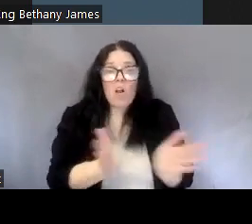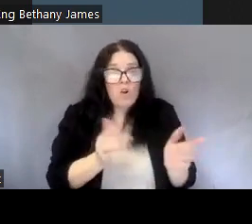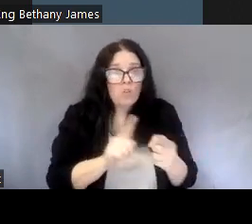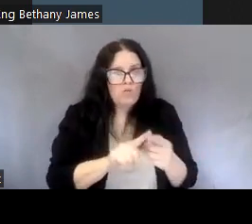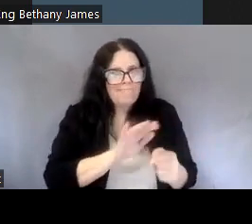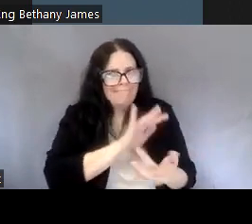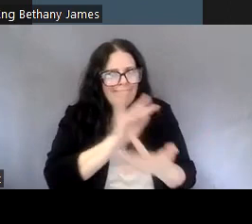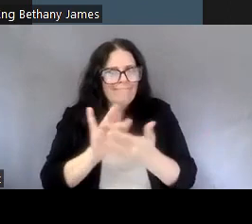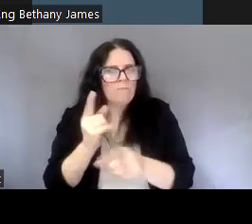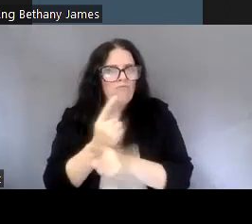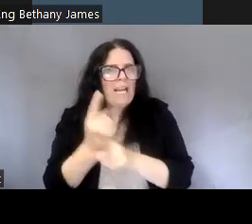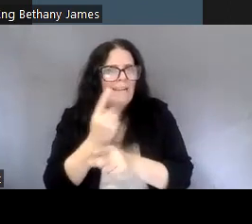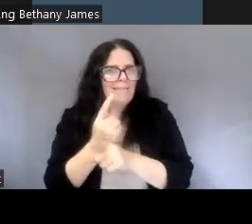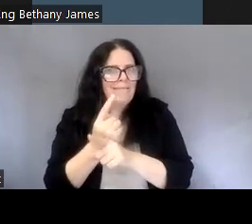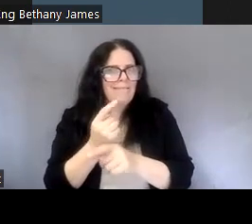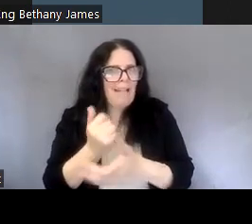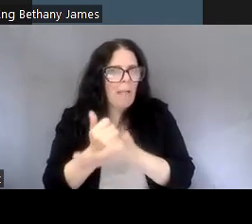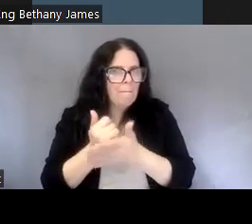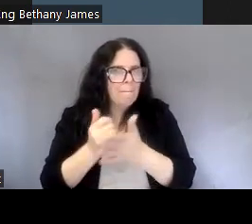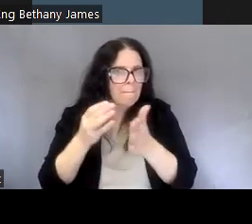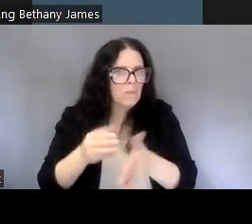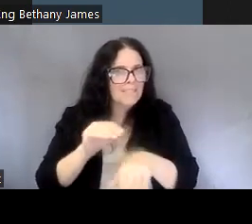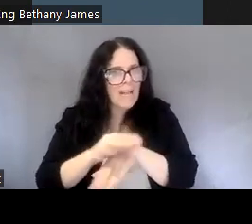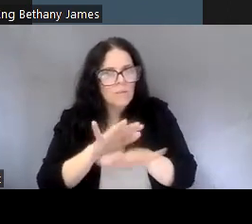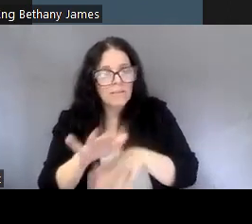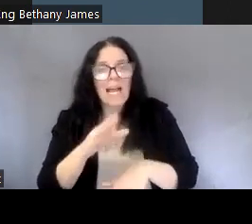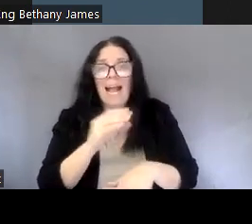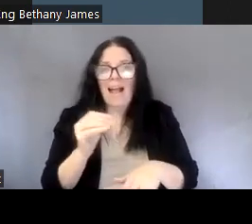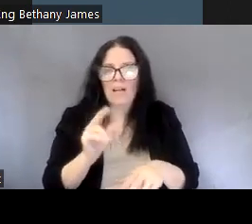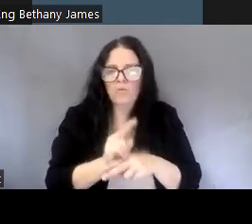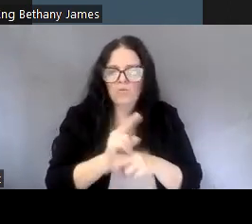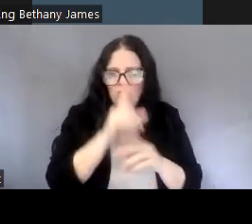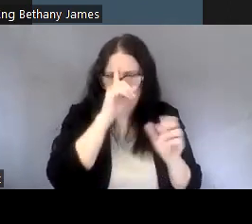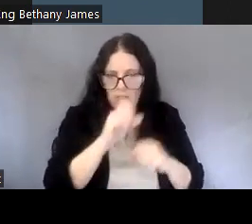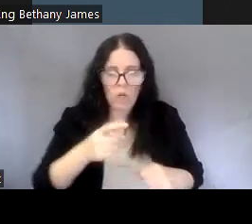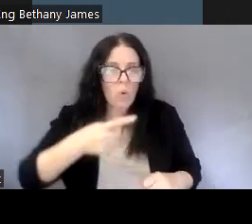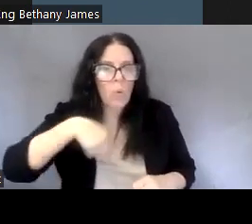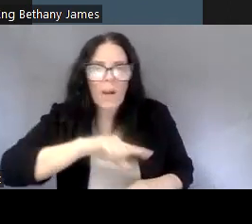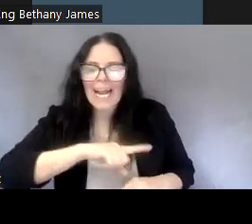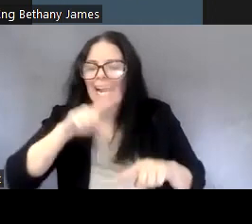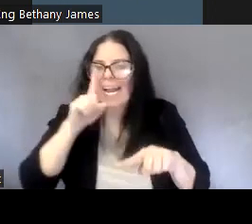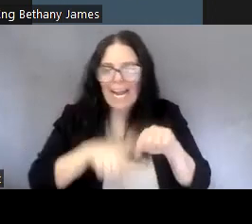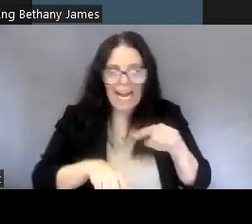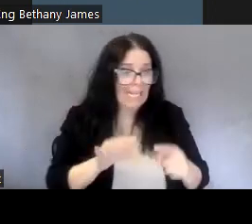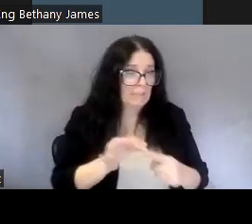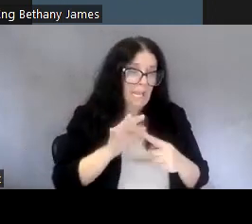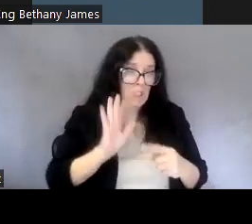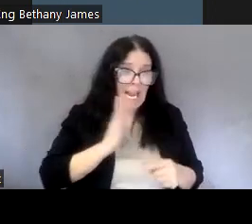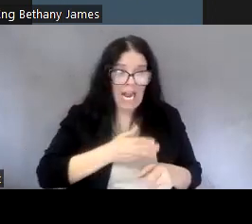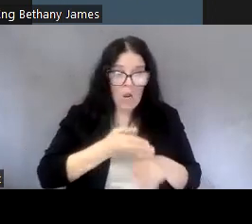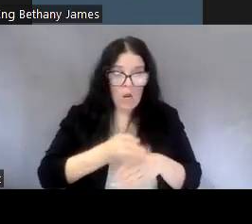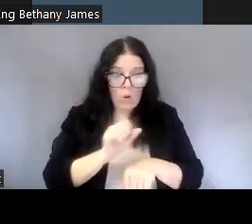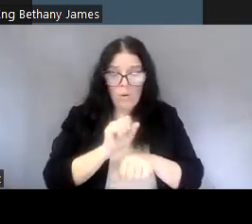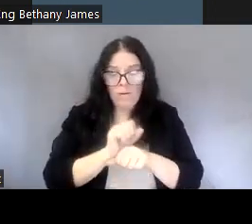self-help strategies, right? We talk about, we cannot, especially in our field, ladies